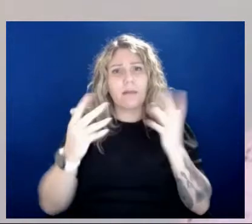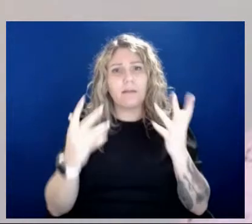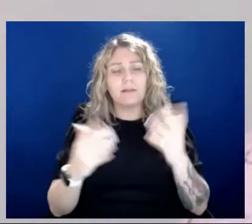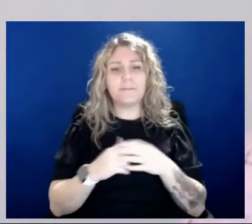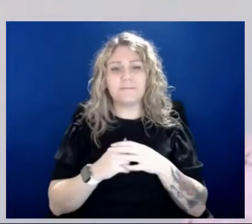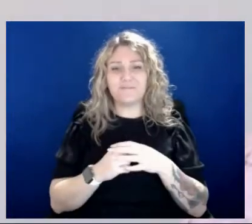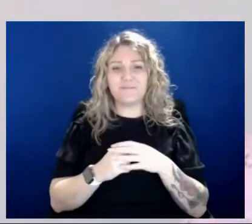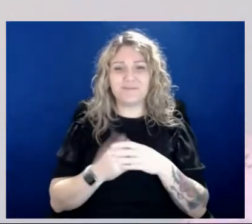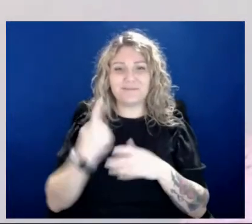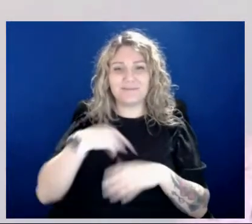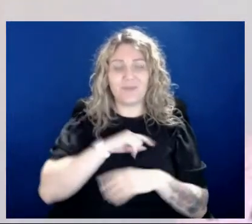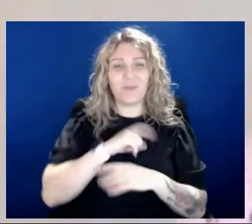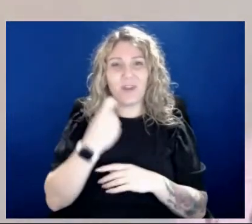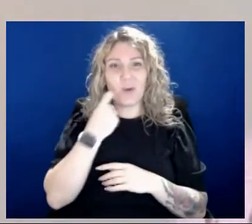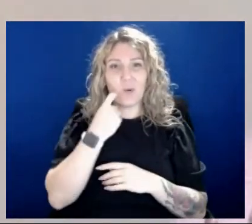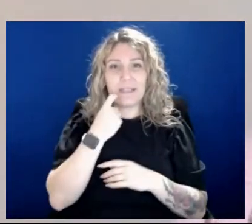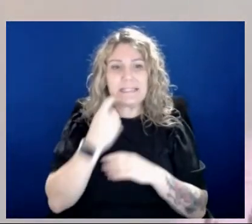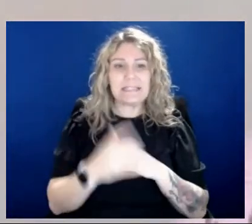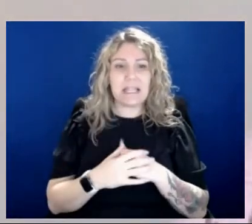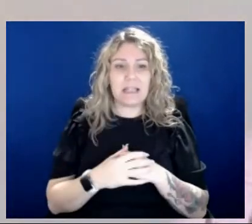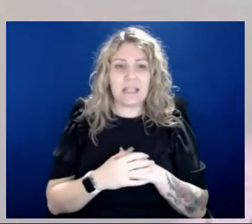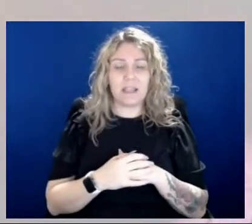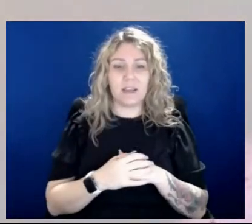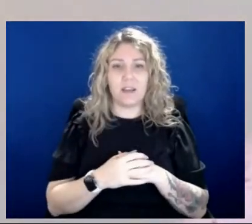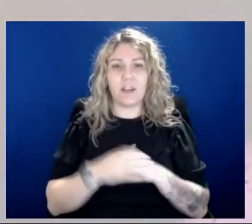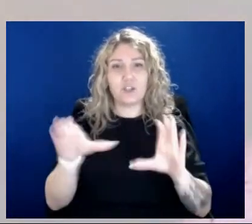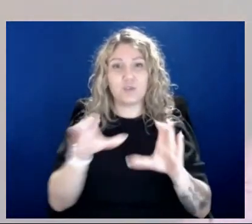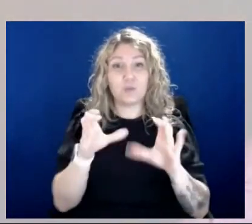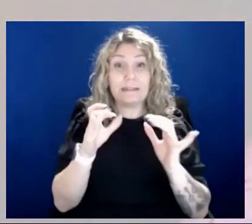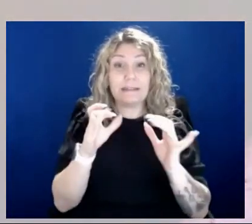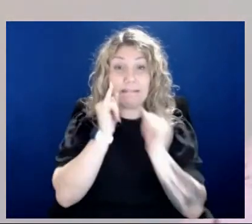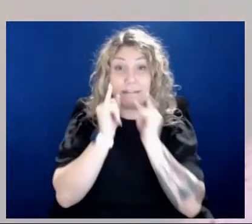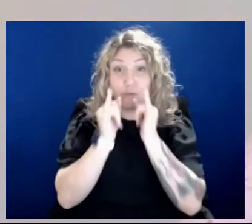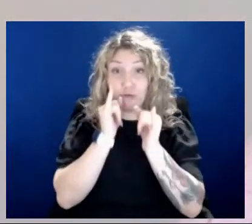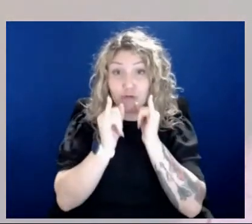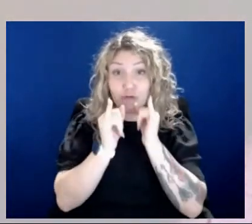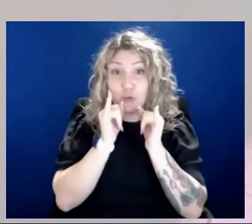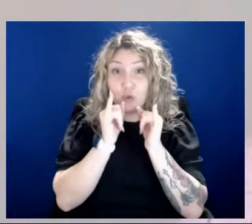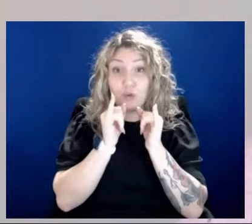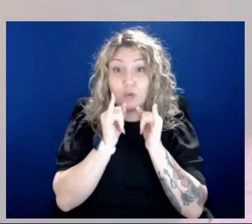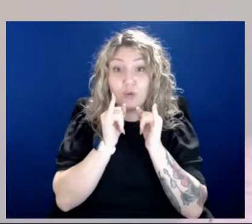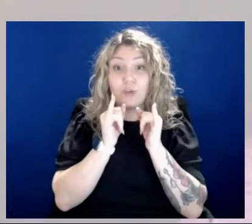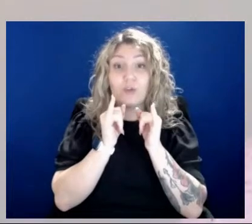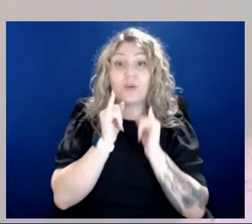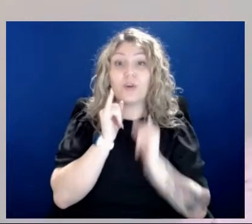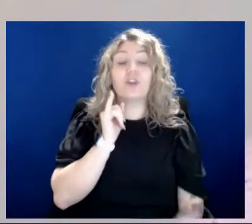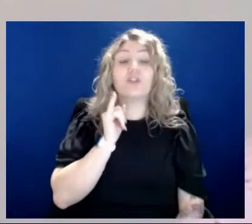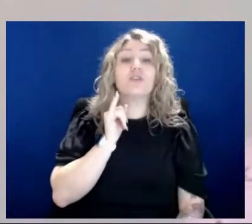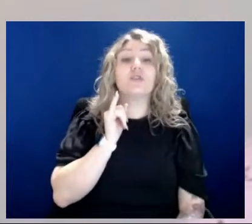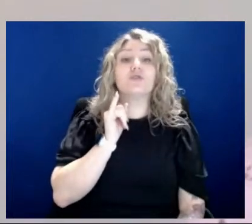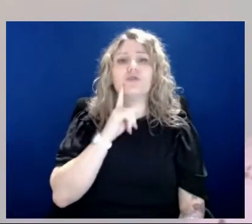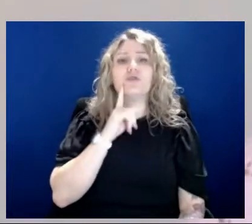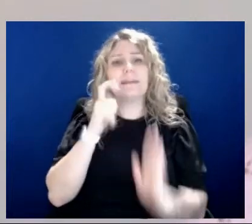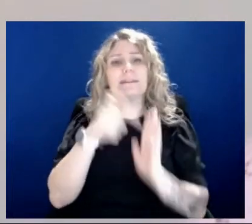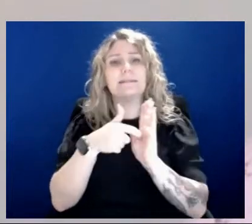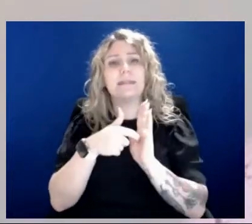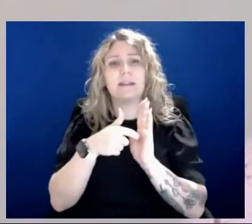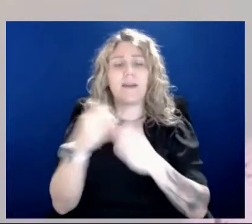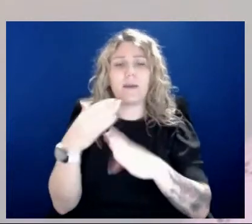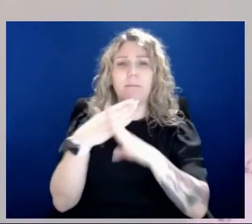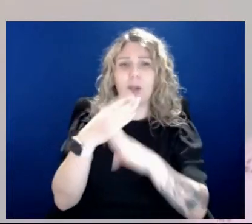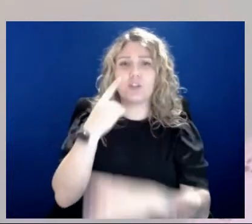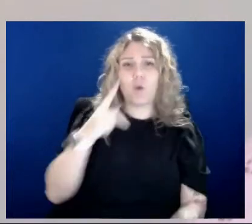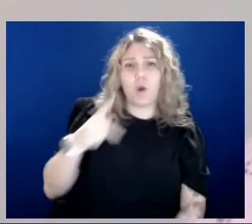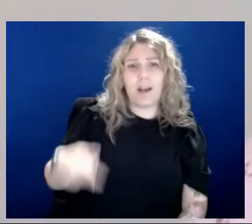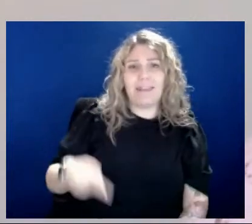We are recently doing some interviews to identify barriers for kidney transplantation,